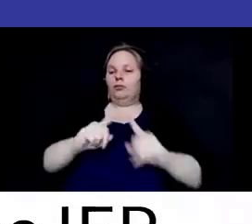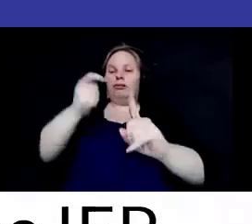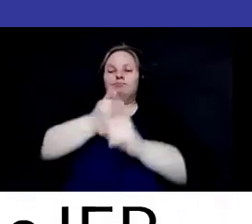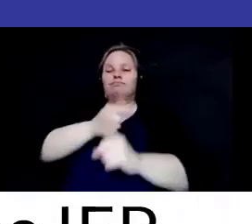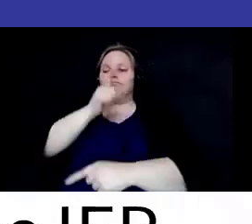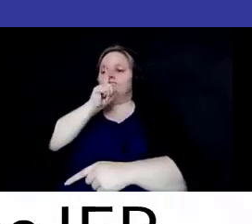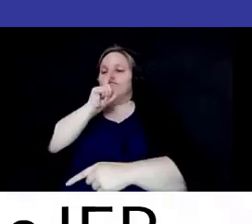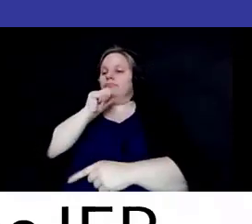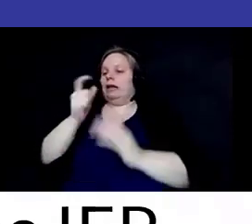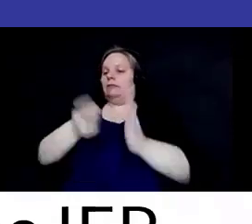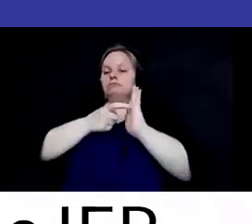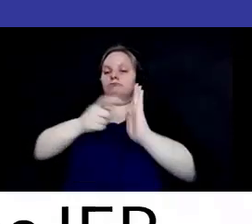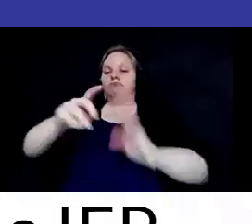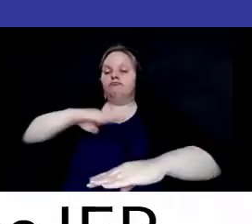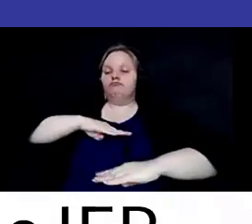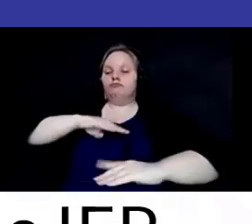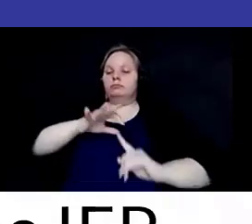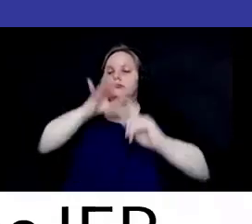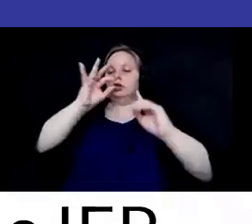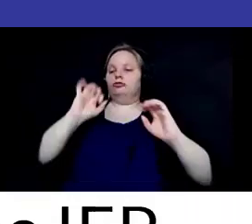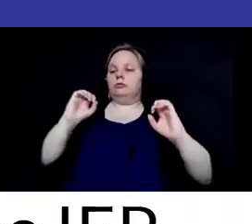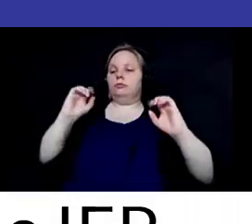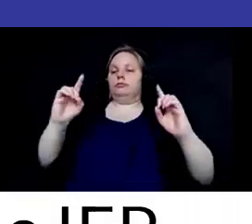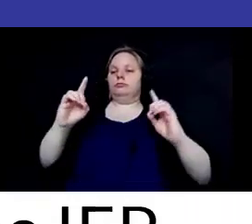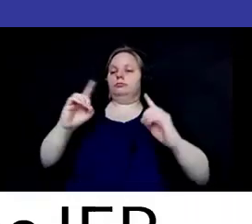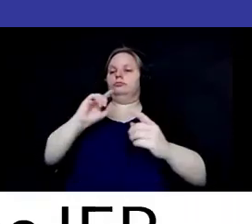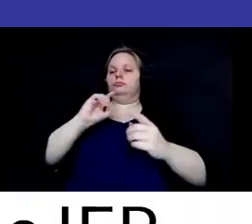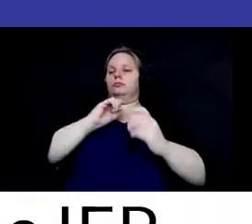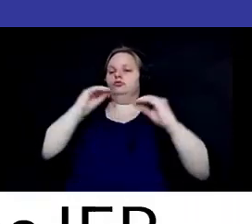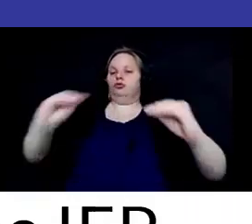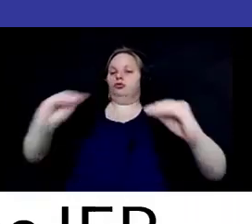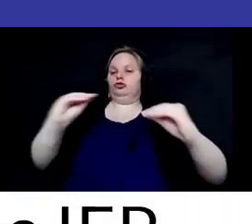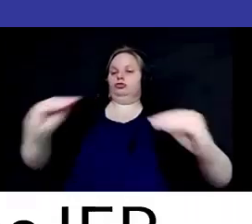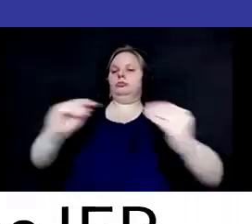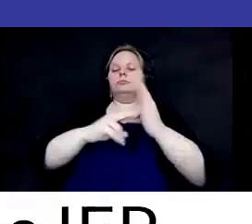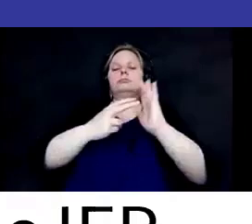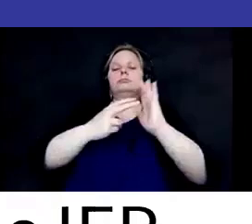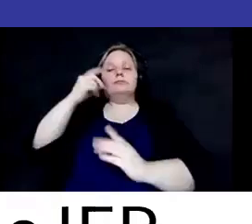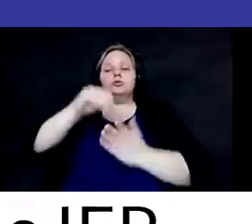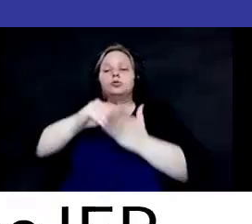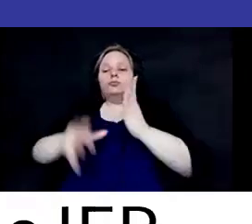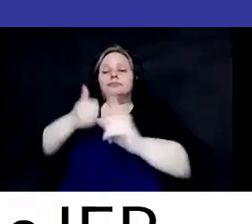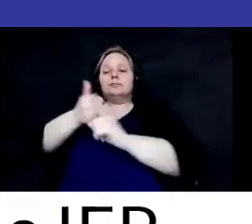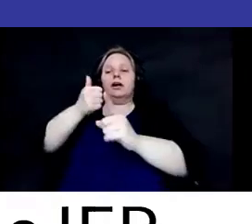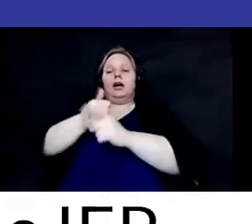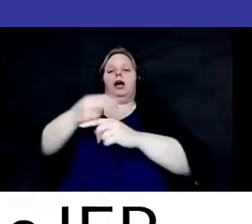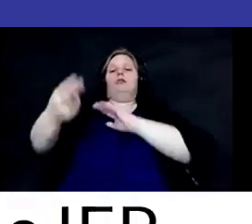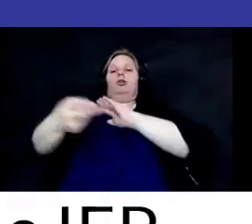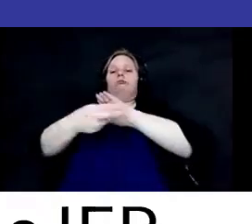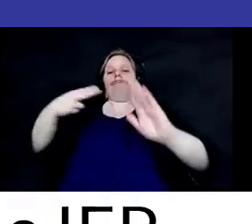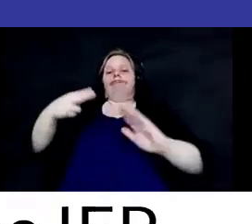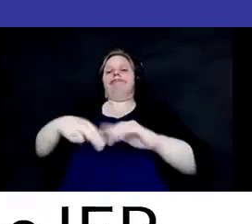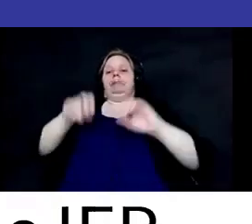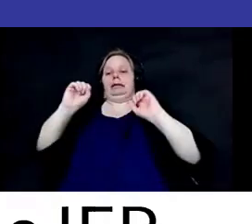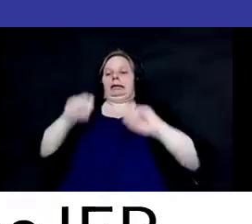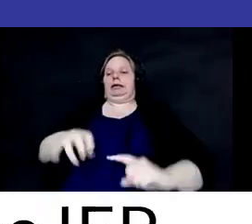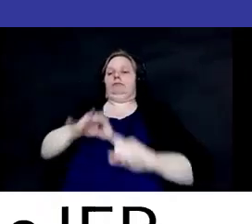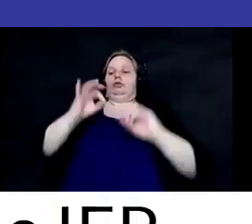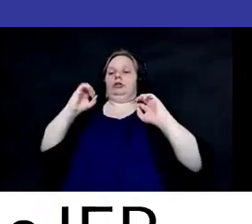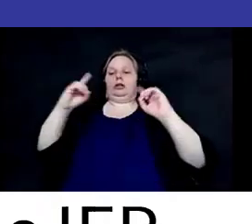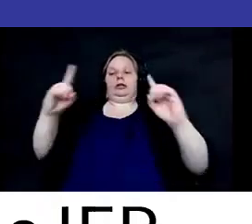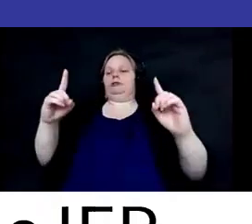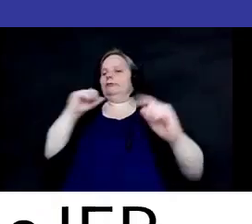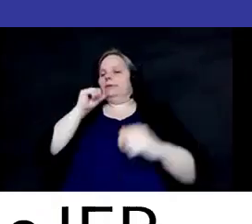specifically need specially designed instruction, the student is not found eligible for special education and an IEP is